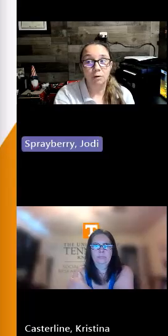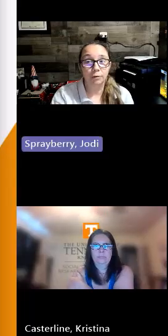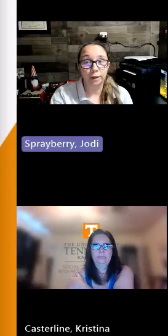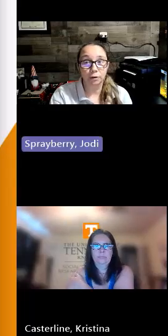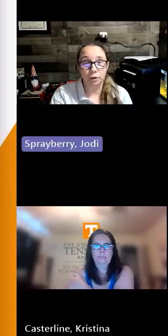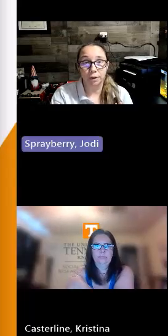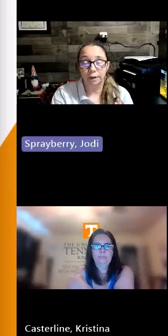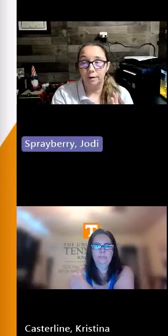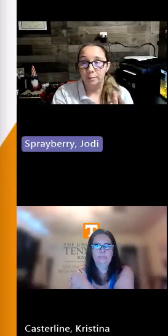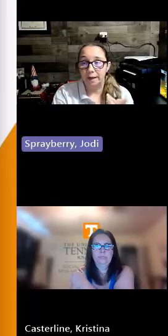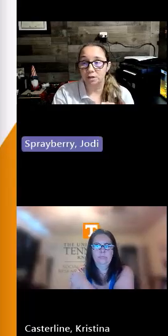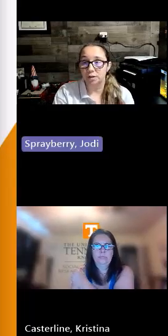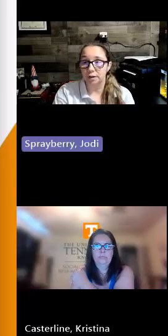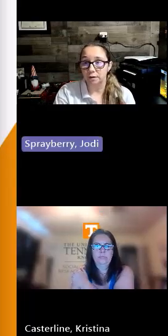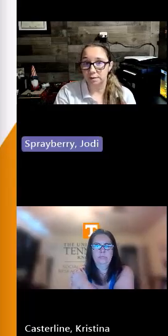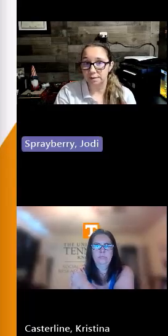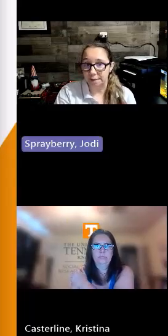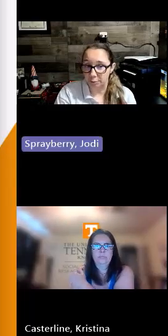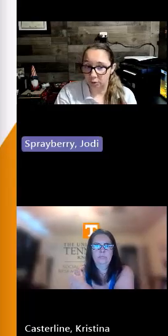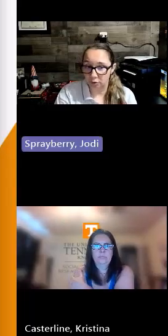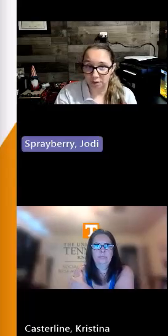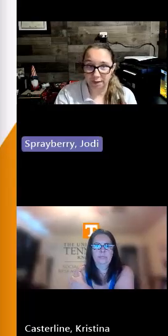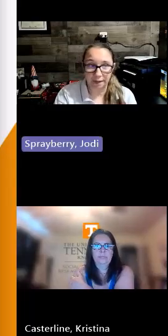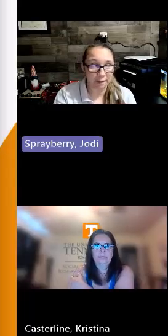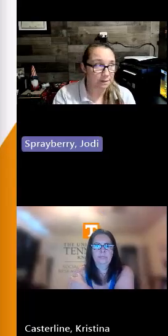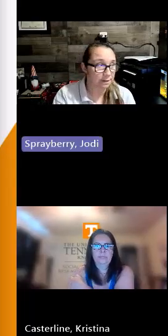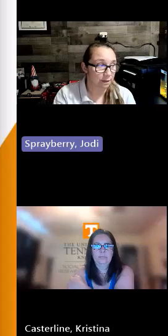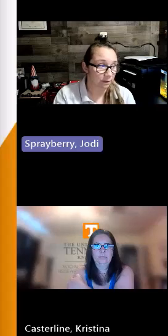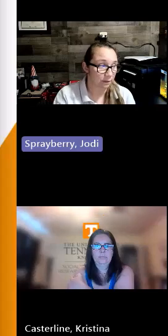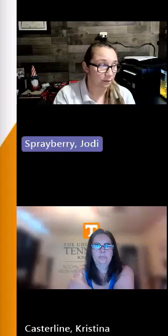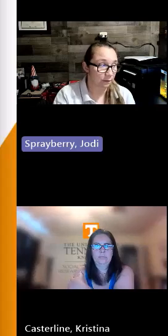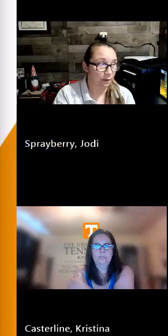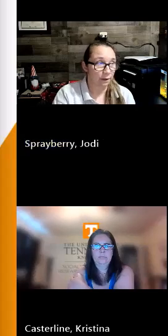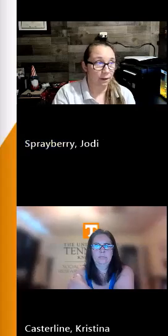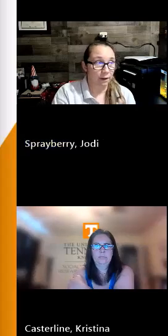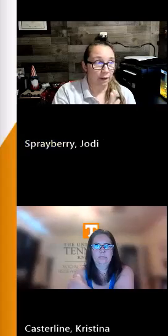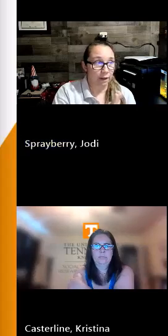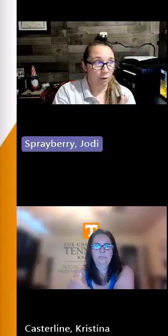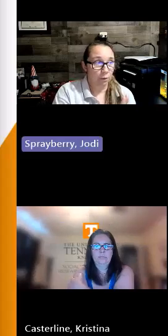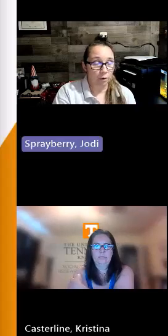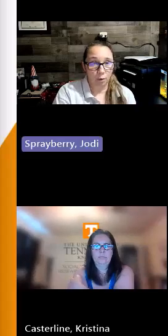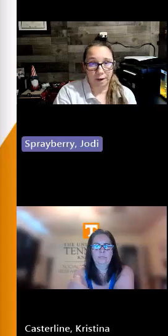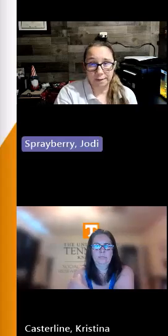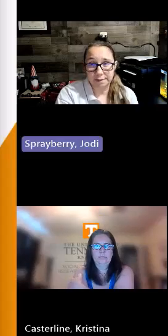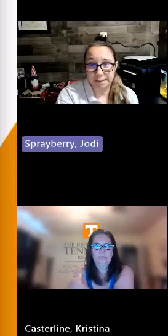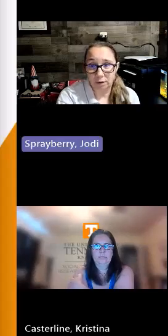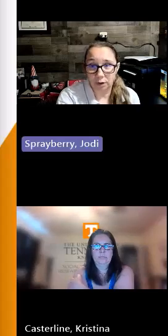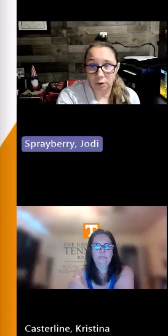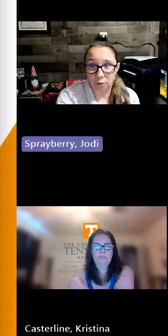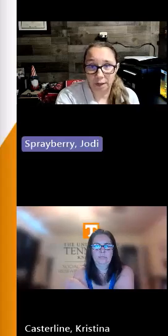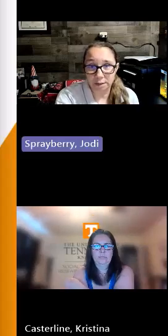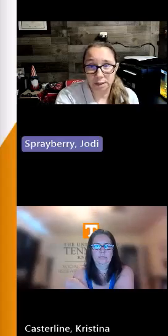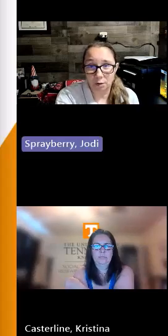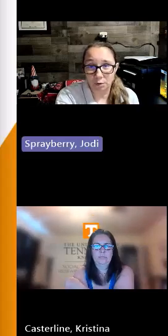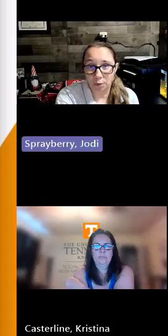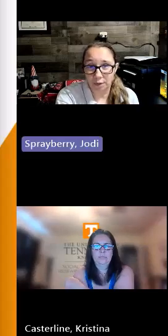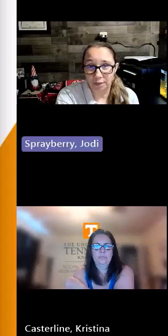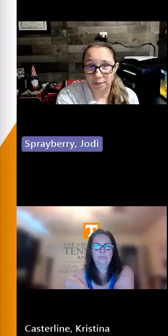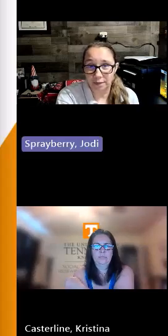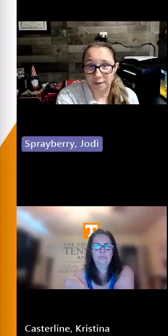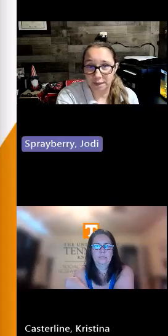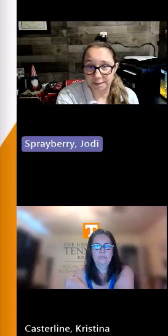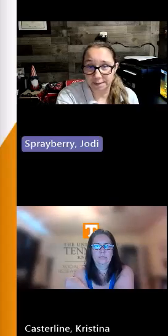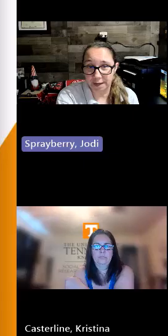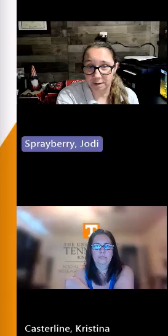And then hopefully you're looking at a page that looks similar to this. And I will go ahead and tell you, I don't know